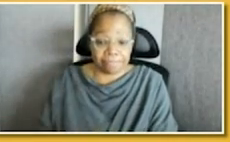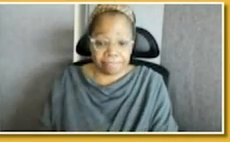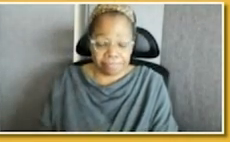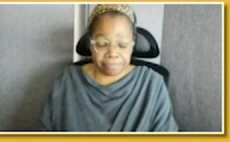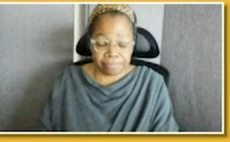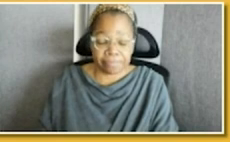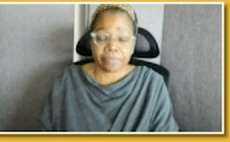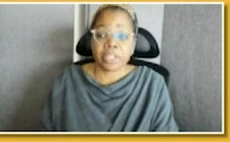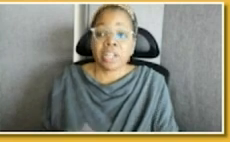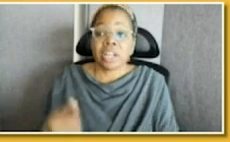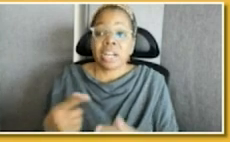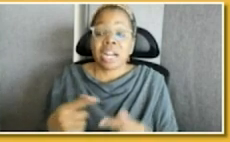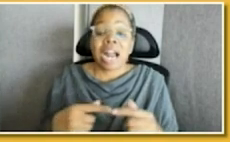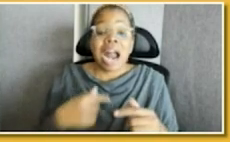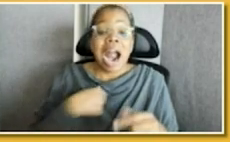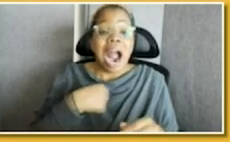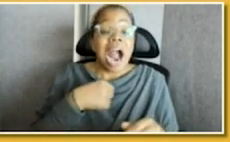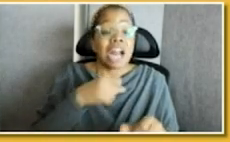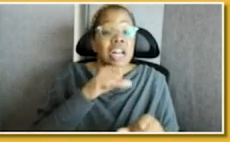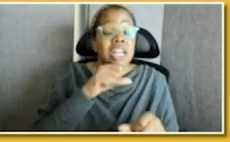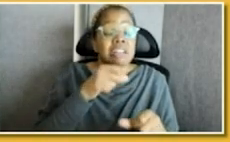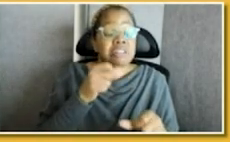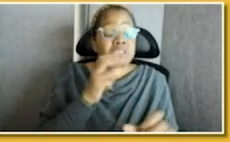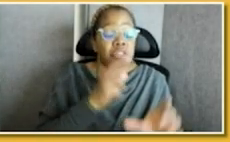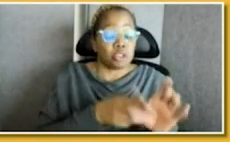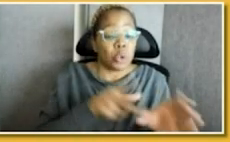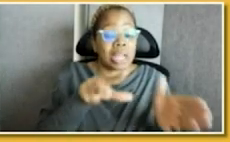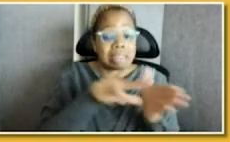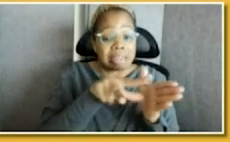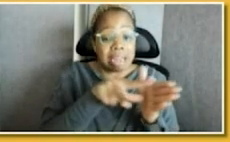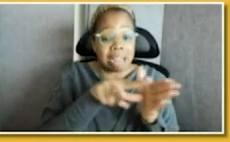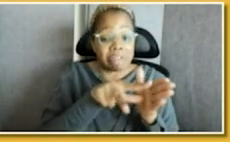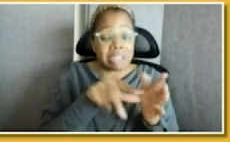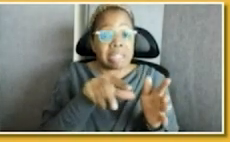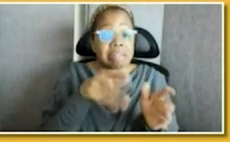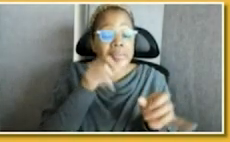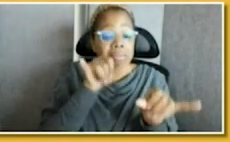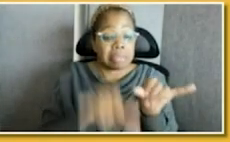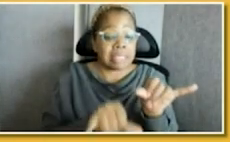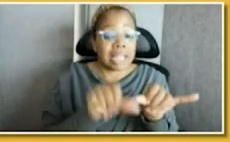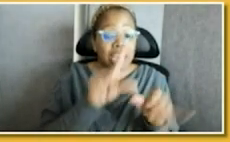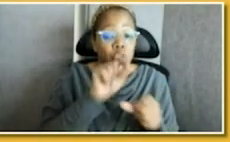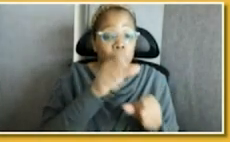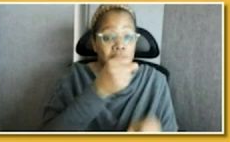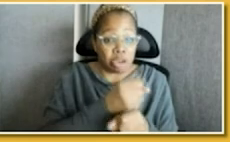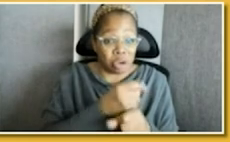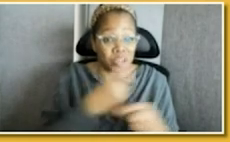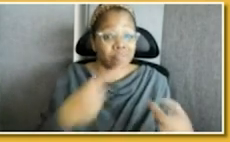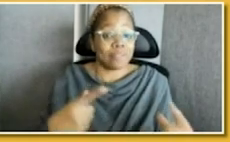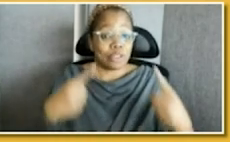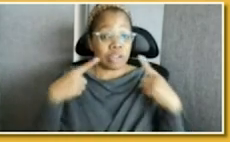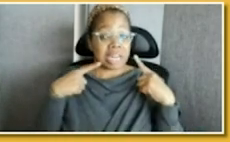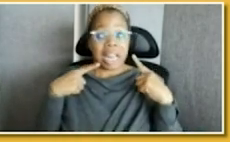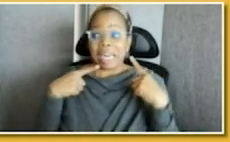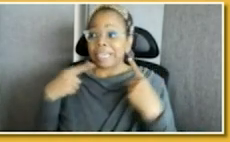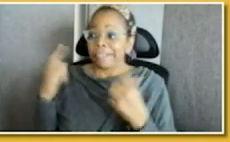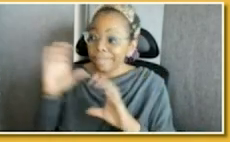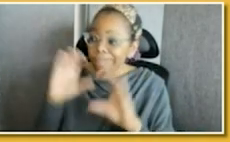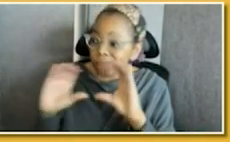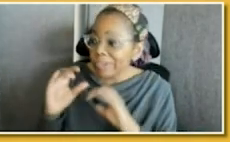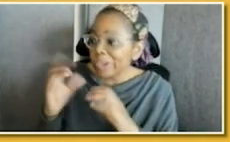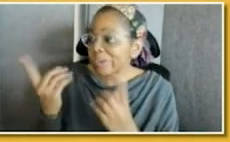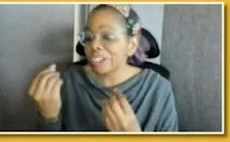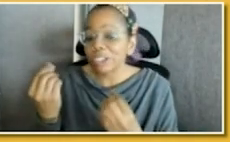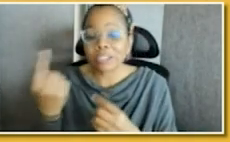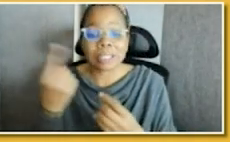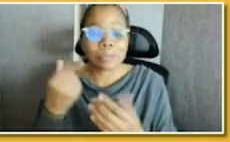20 years, I was looking for something else to do, to start a new career. And there were some military opportunities